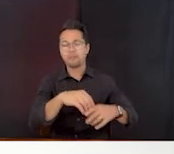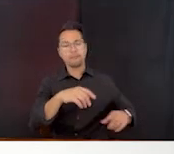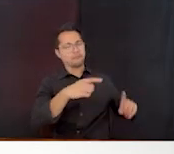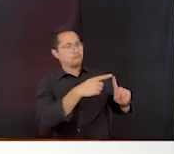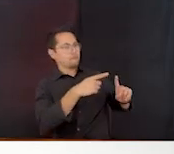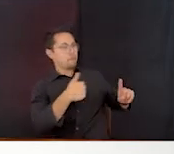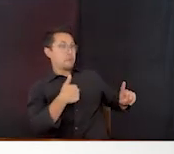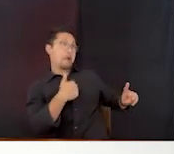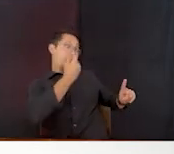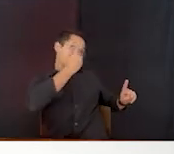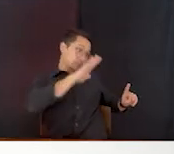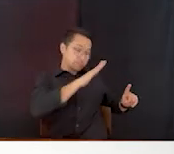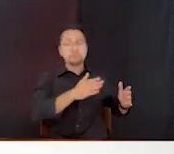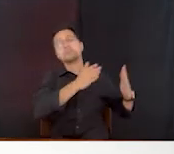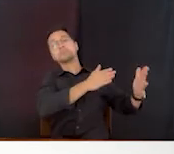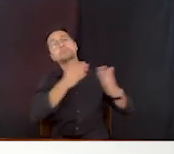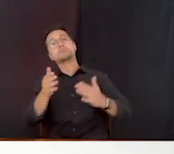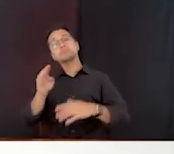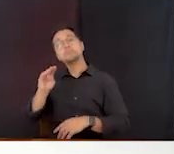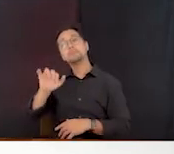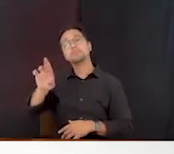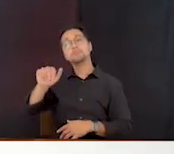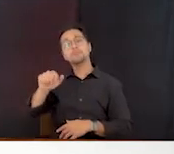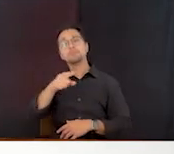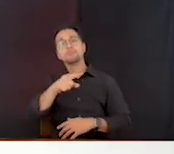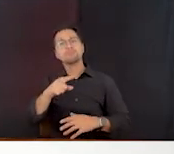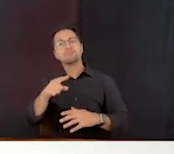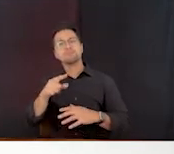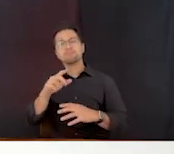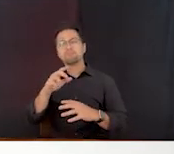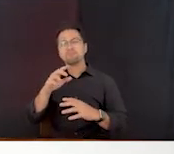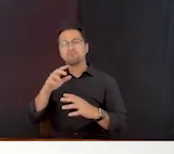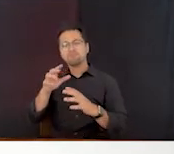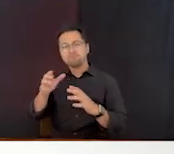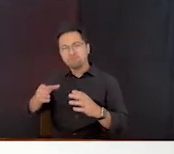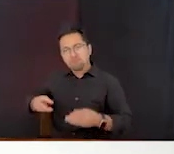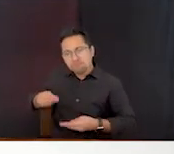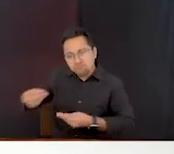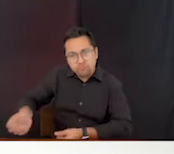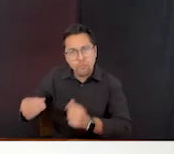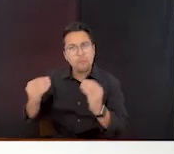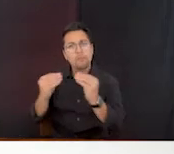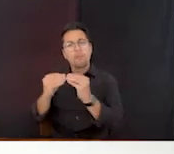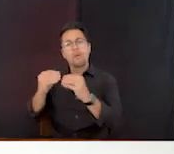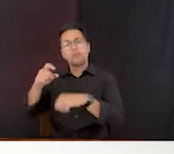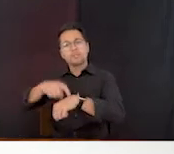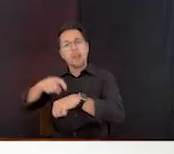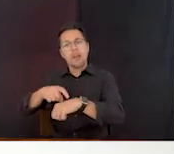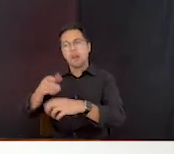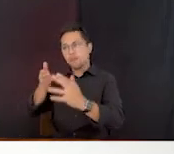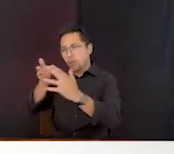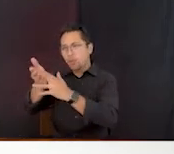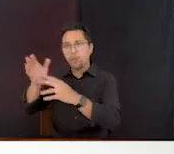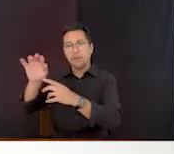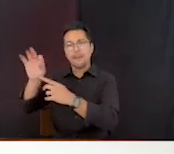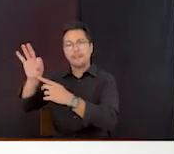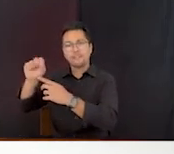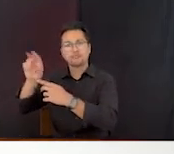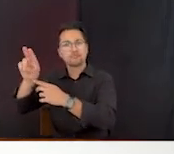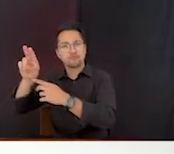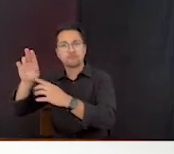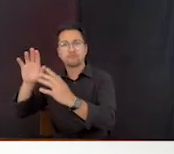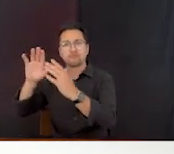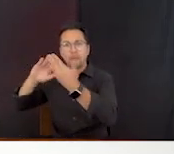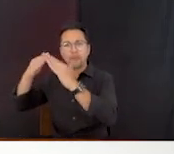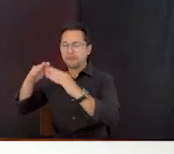getting. And then we have Mira, who spent more time outside FSU community. Sorry, the connection's a little